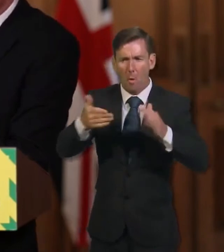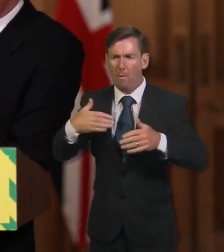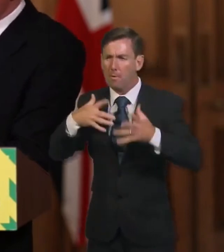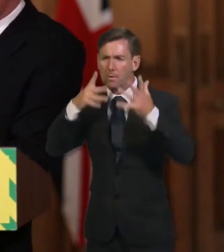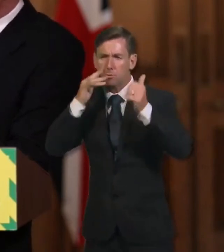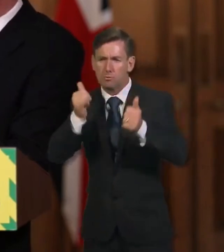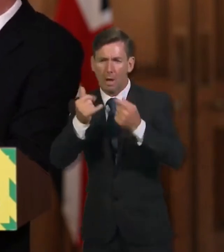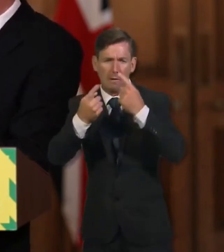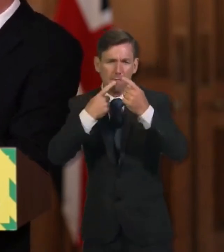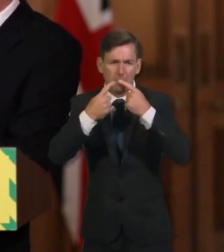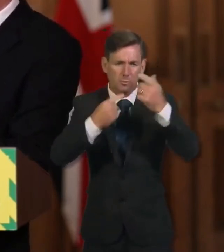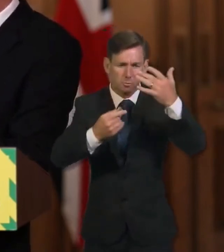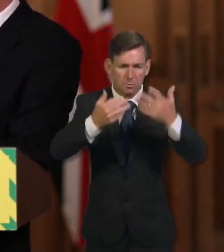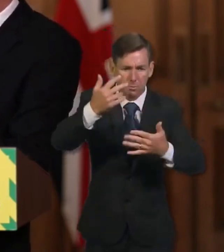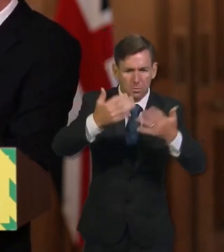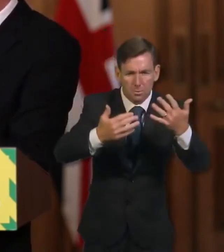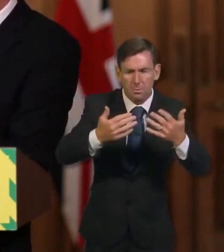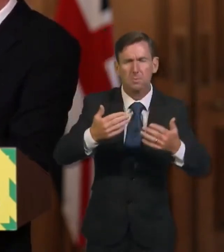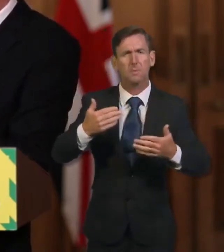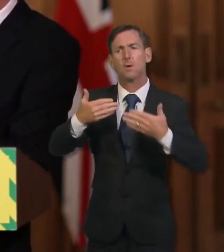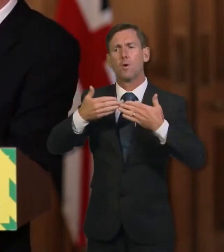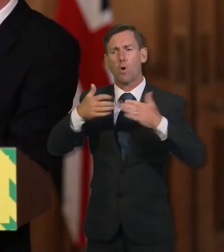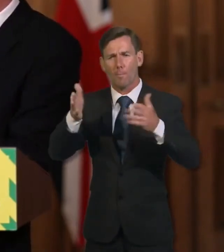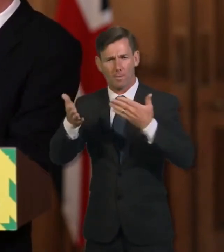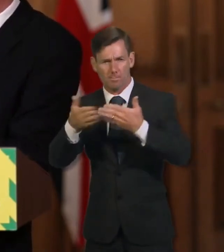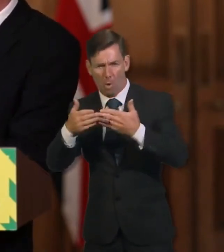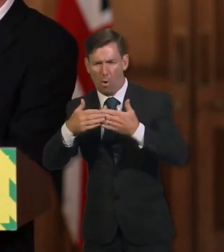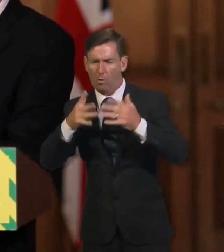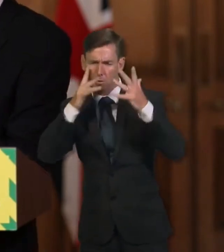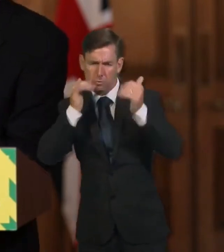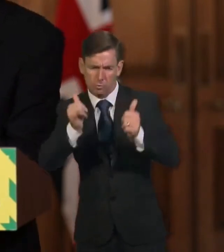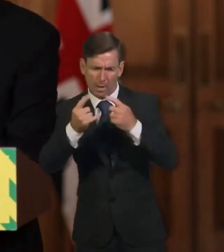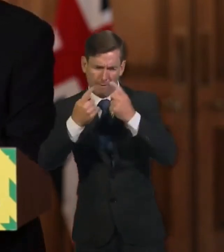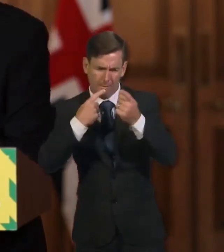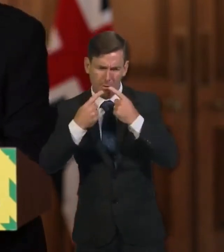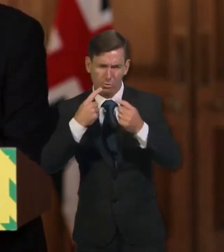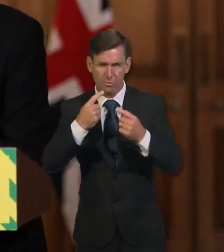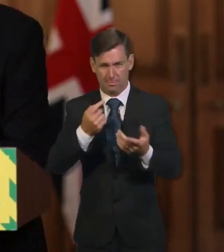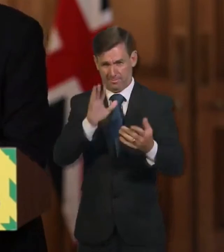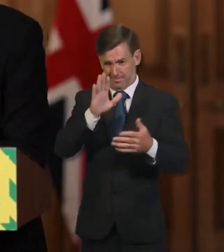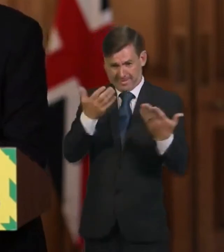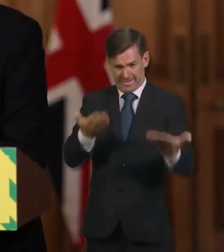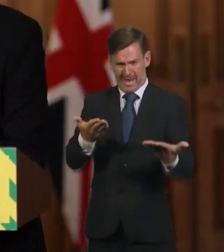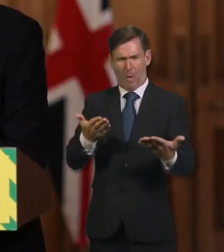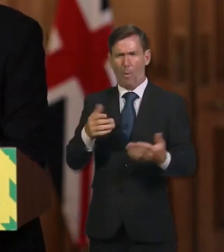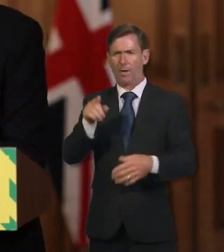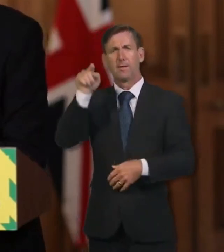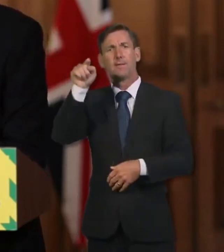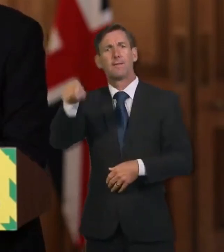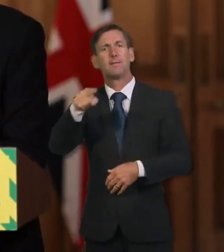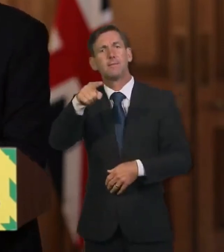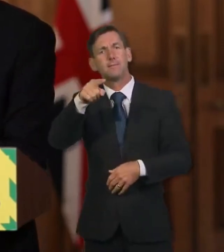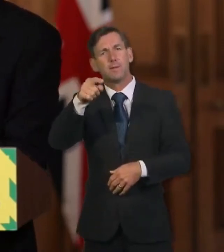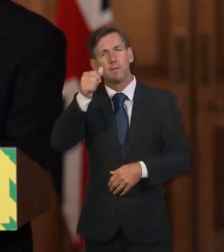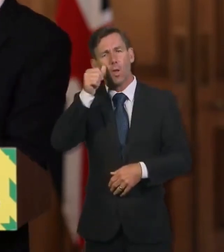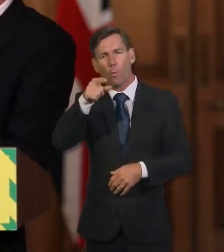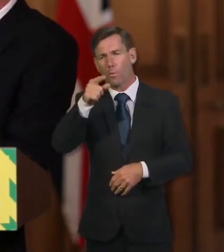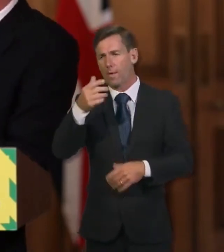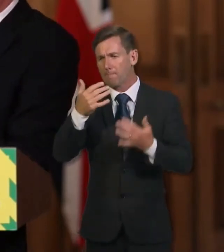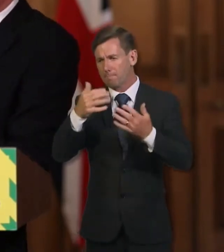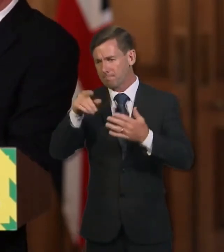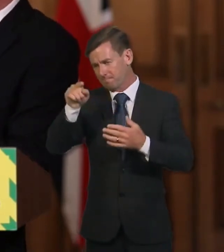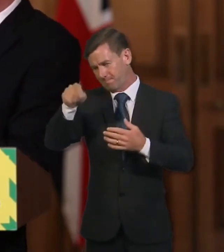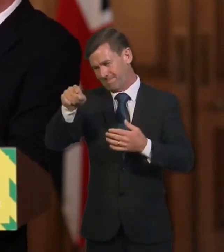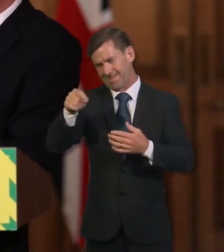reasons why we are waiting a little bit longer in respect of the steps in respect of gyms, because we want